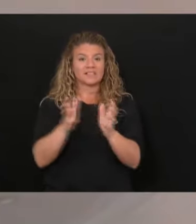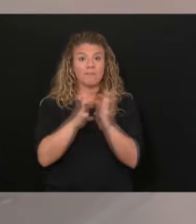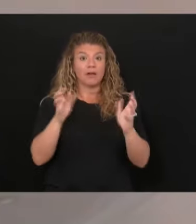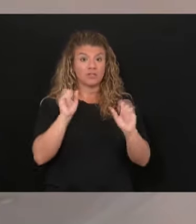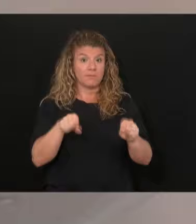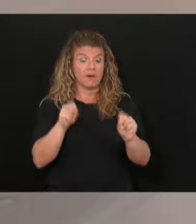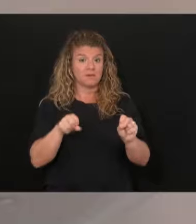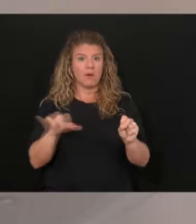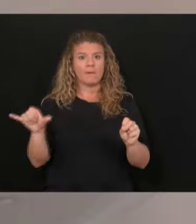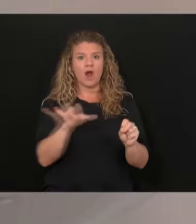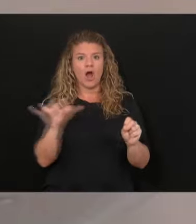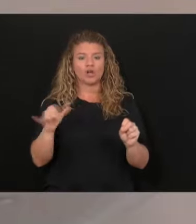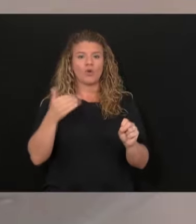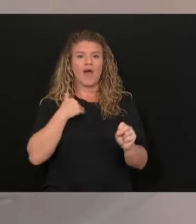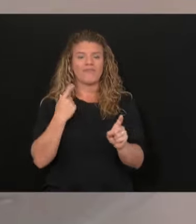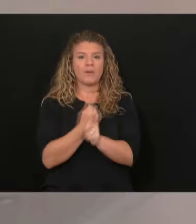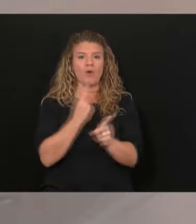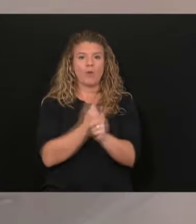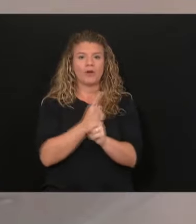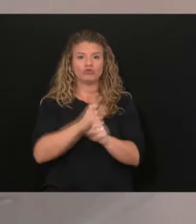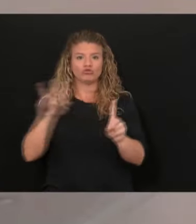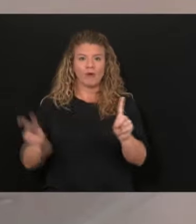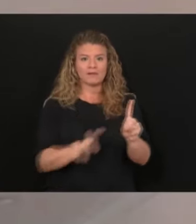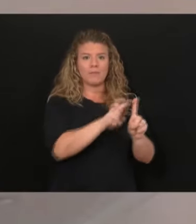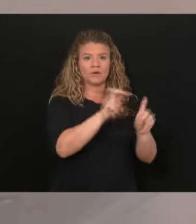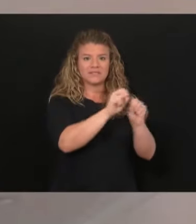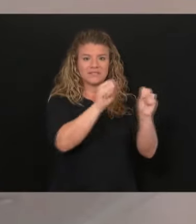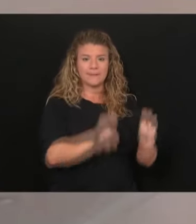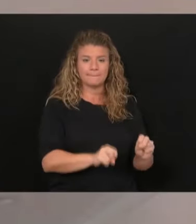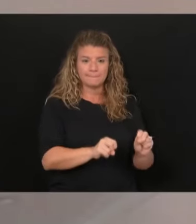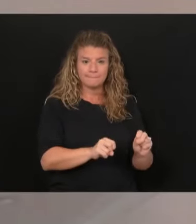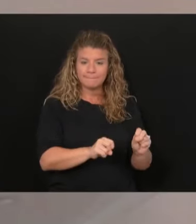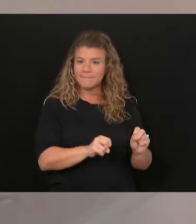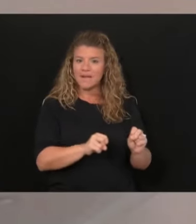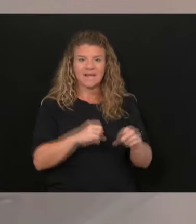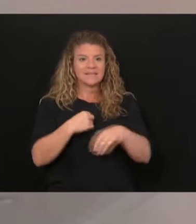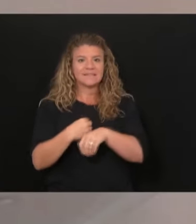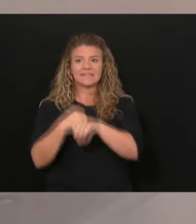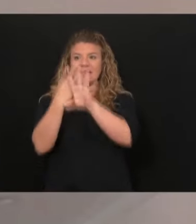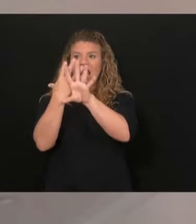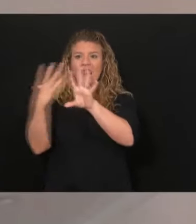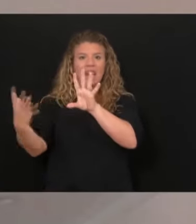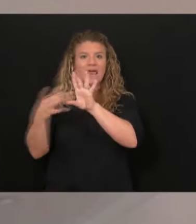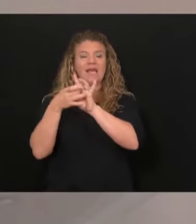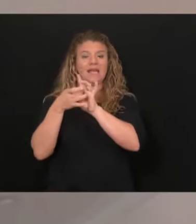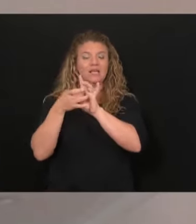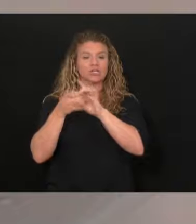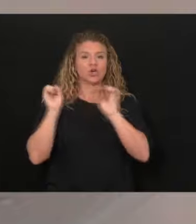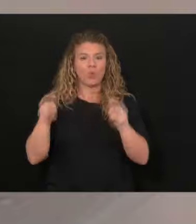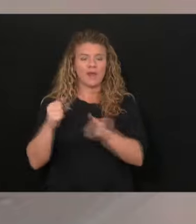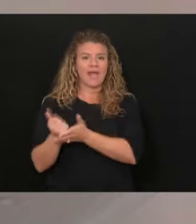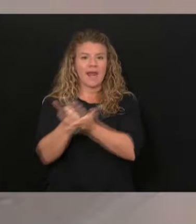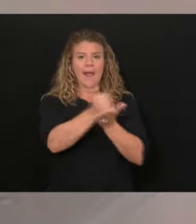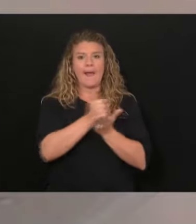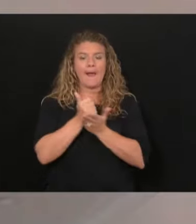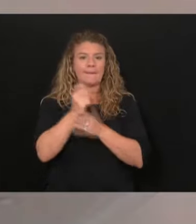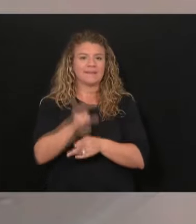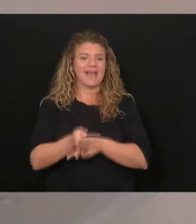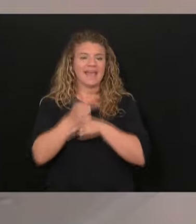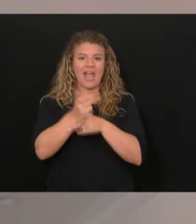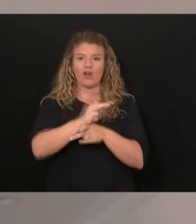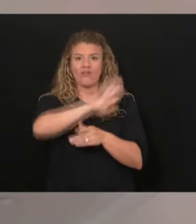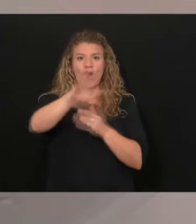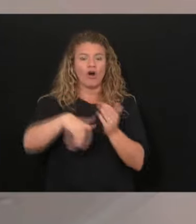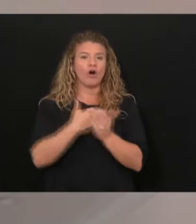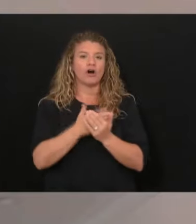also have that appropriate transport system, telelink system, so that we can help take care of people via